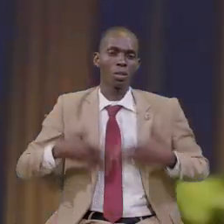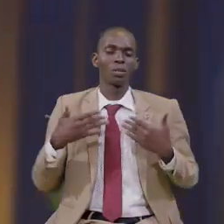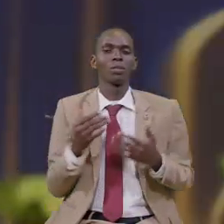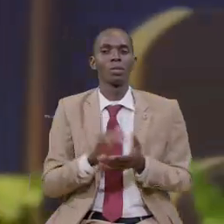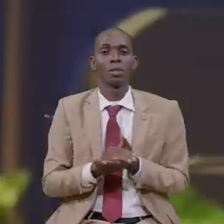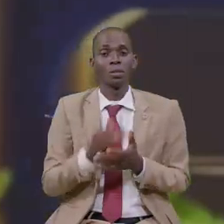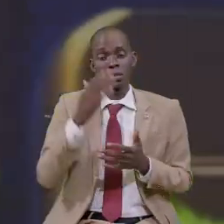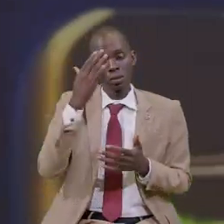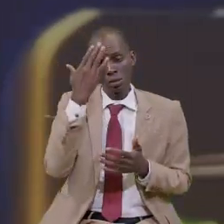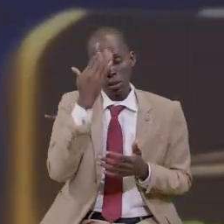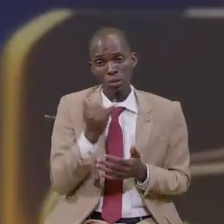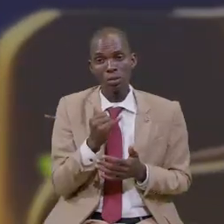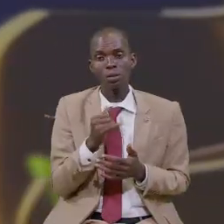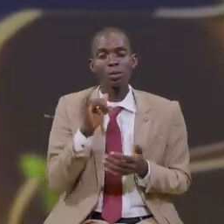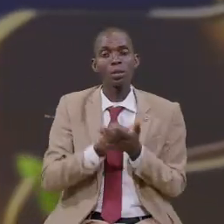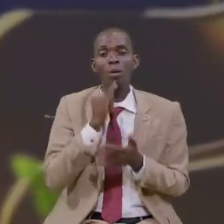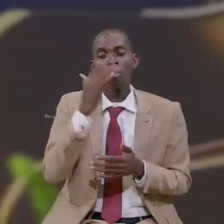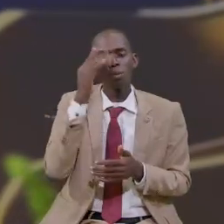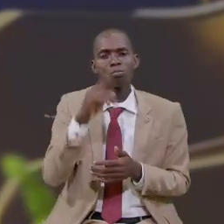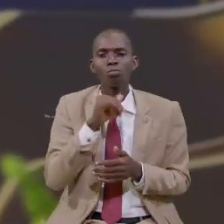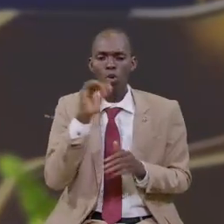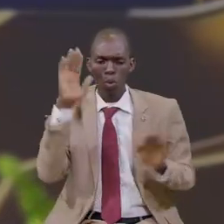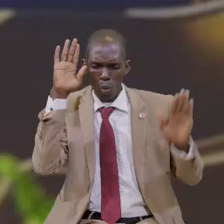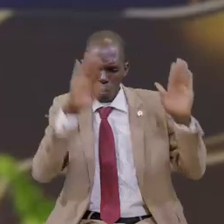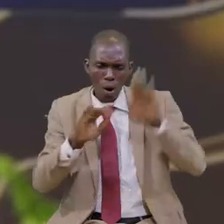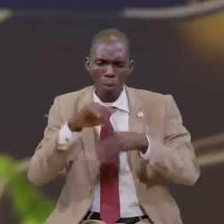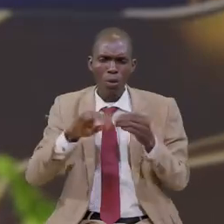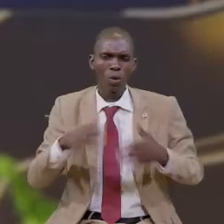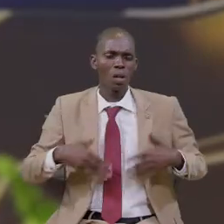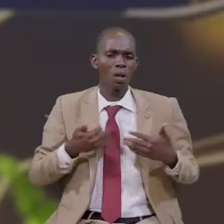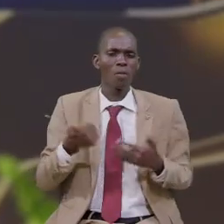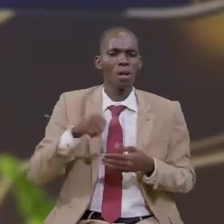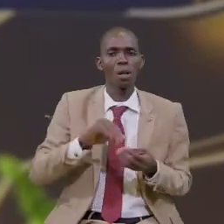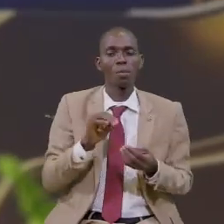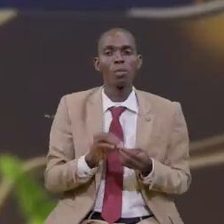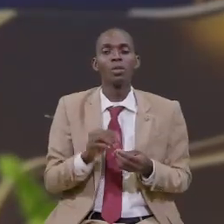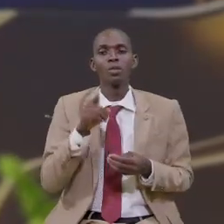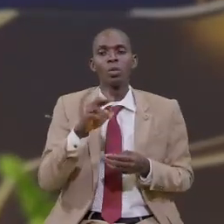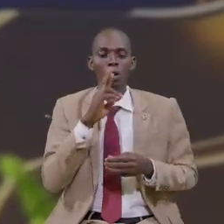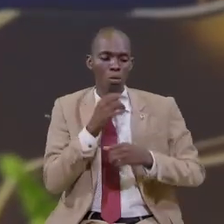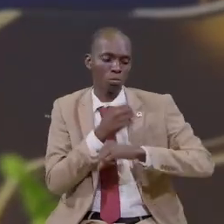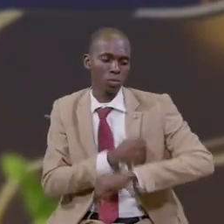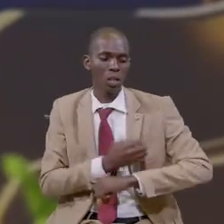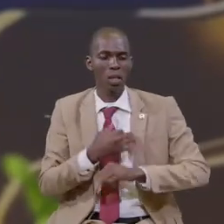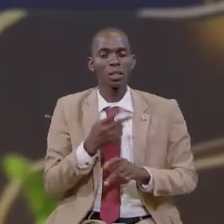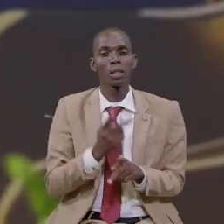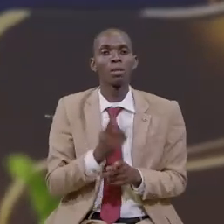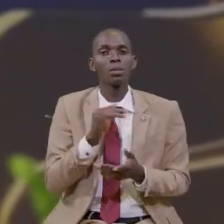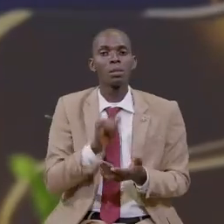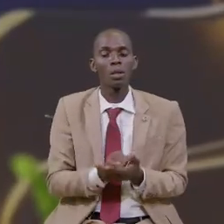about your life anymore. It's protected and preserved. That